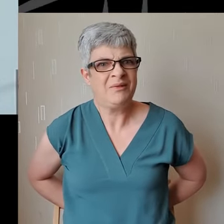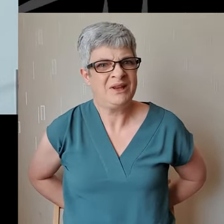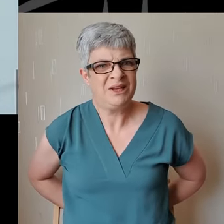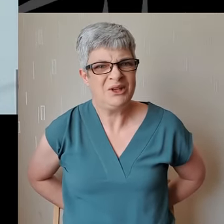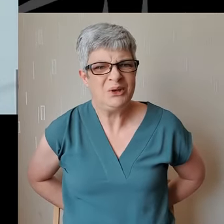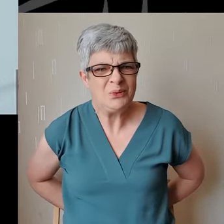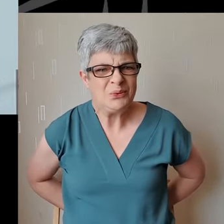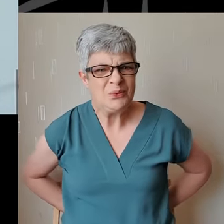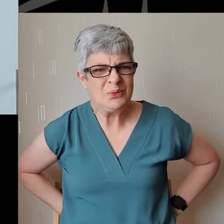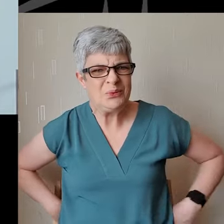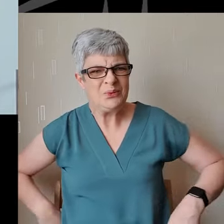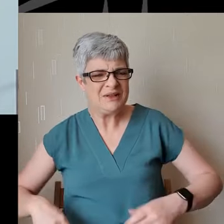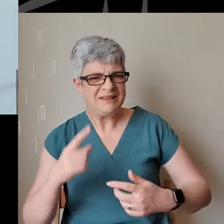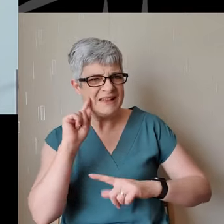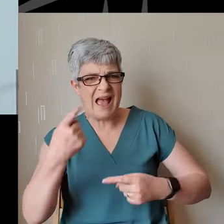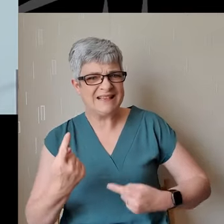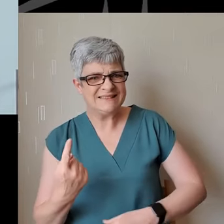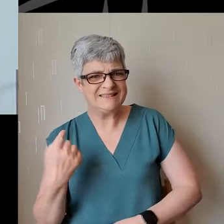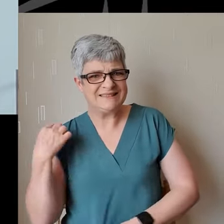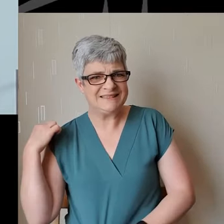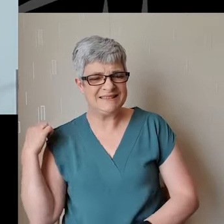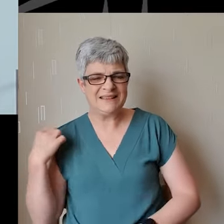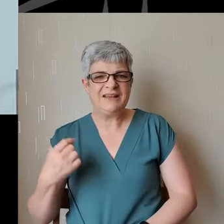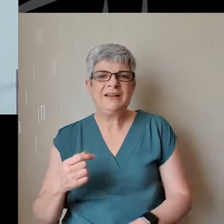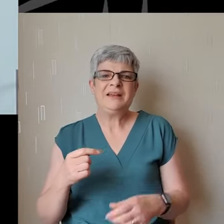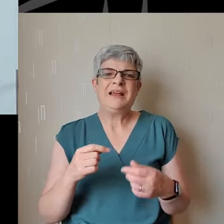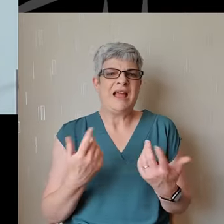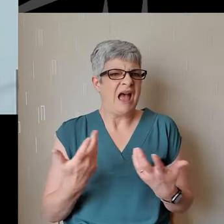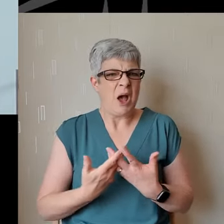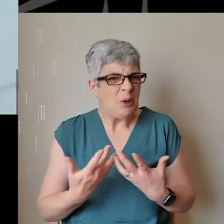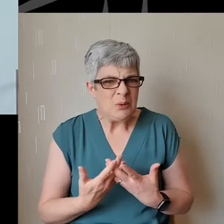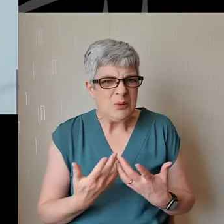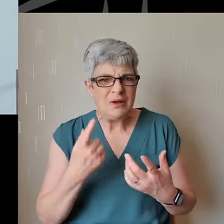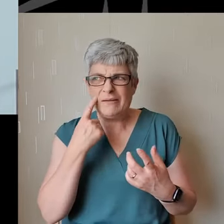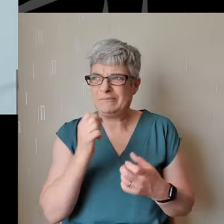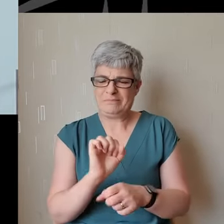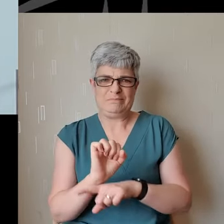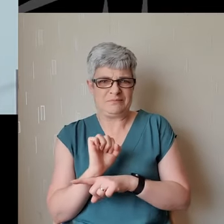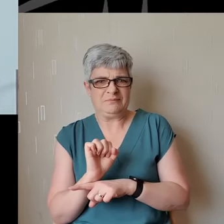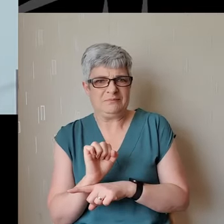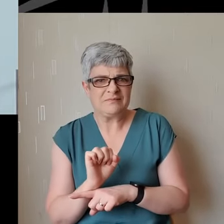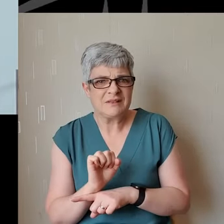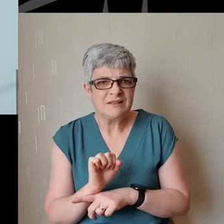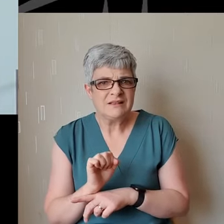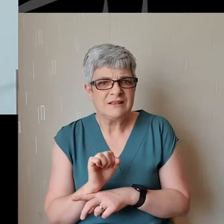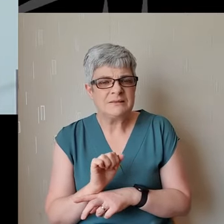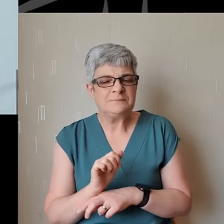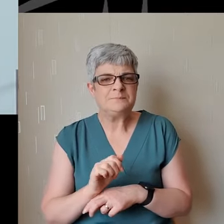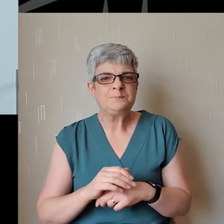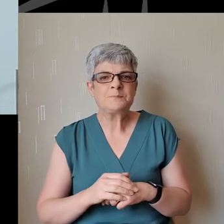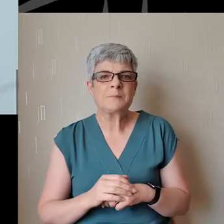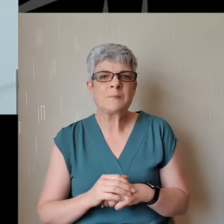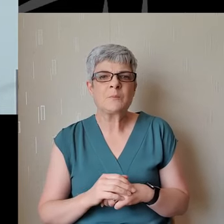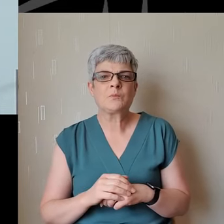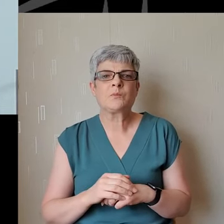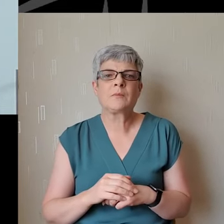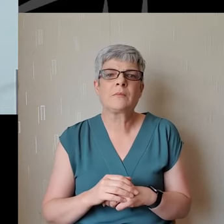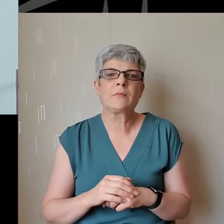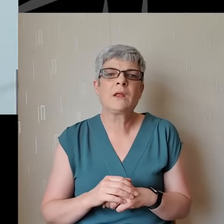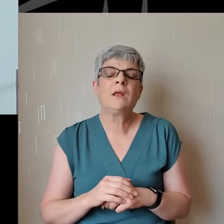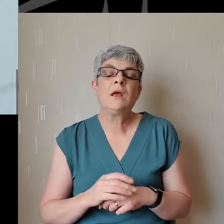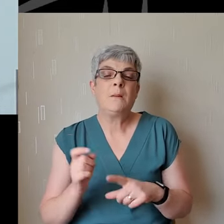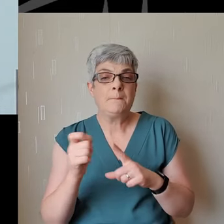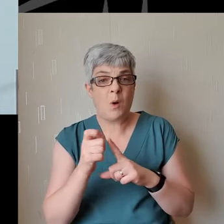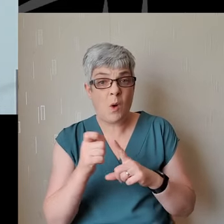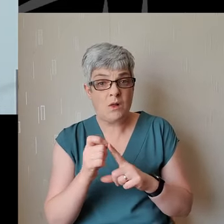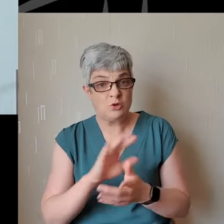hands tied behind his back. How can I do it? I'm being held back. I'm being restricted here. But Paul